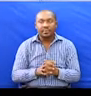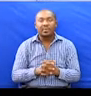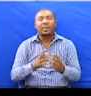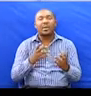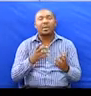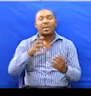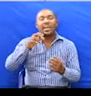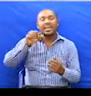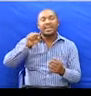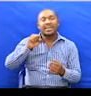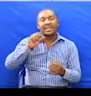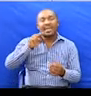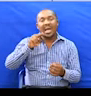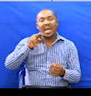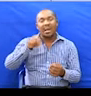sunflowers